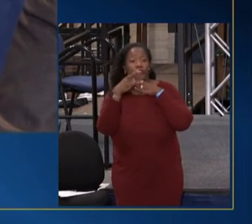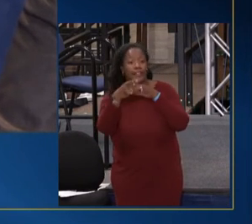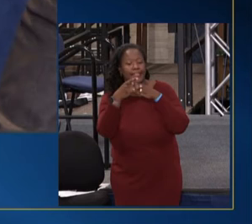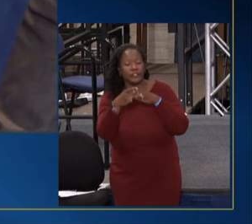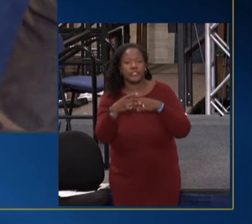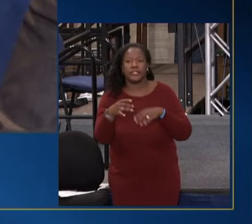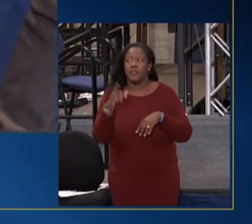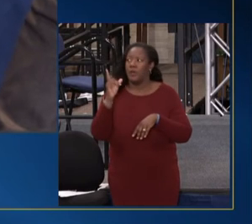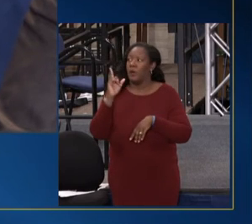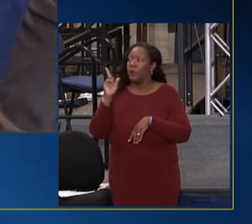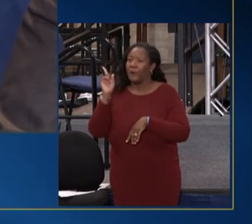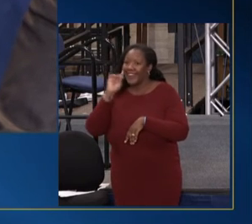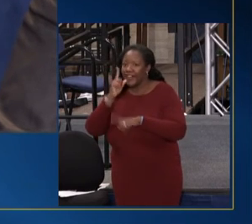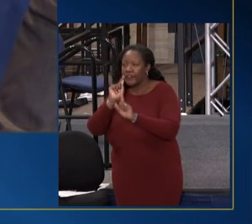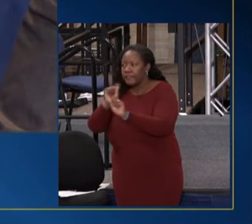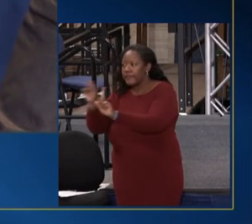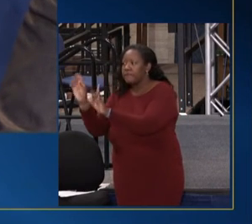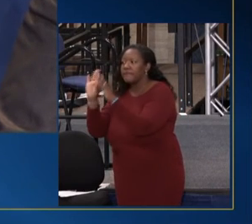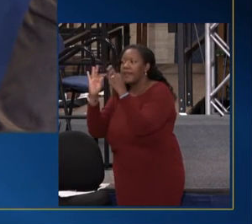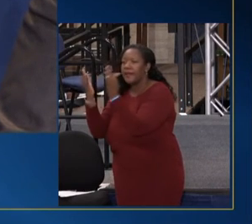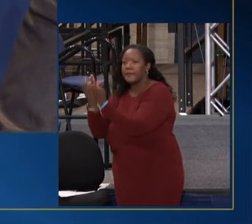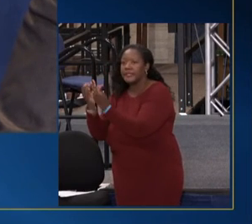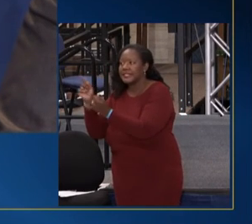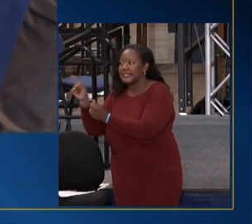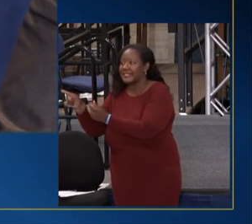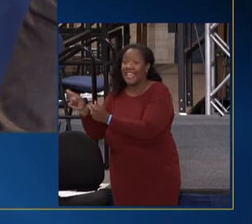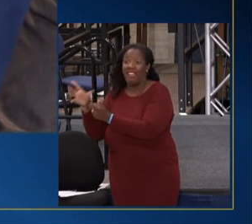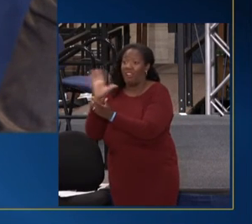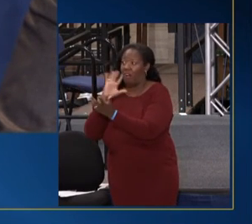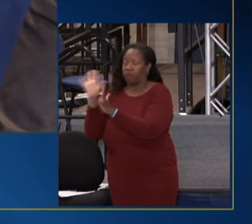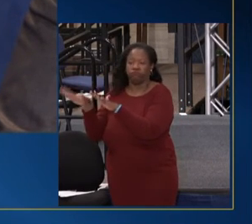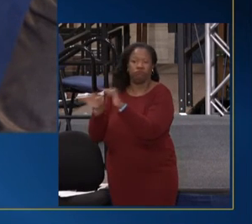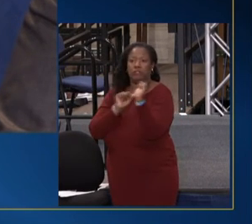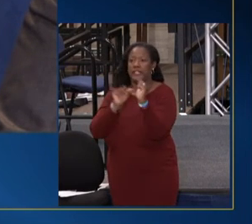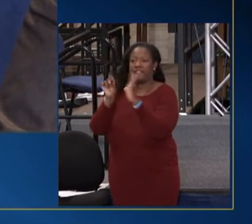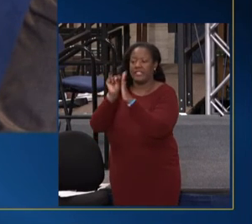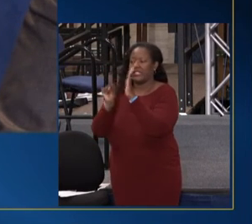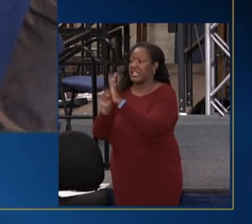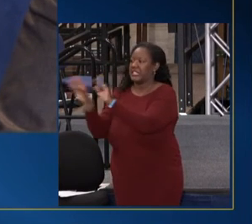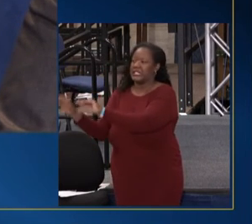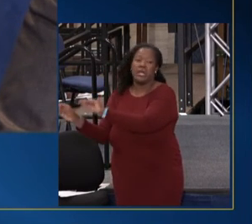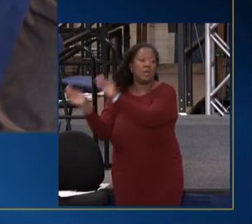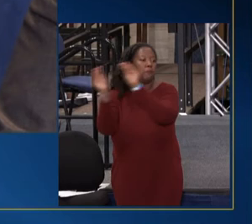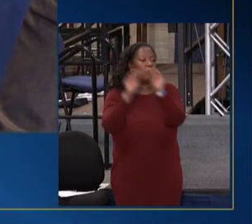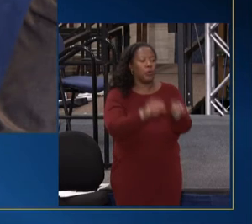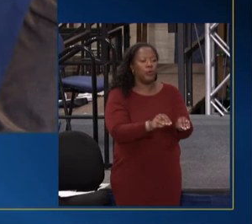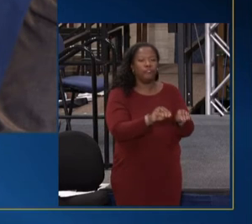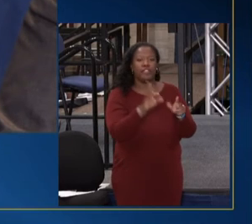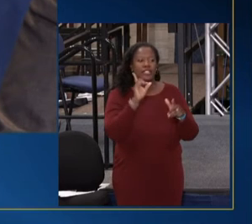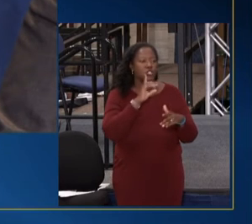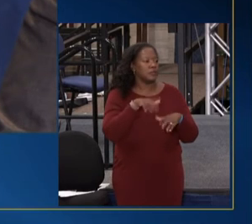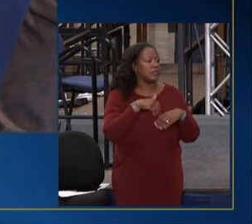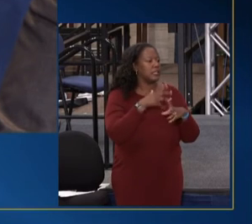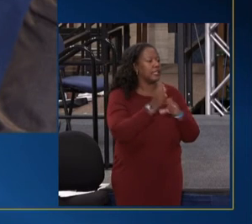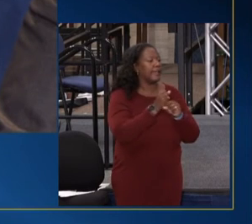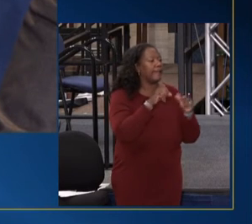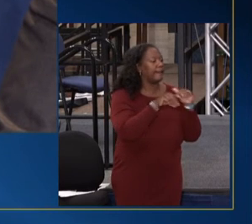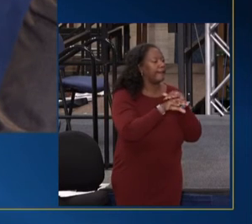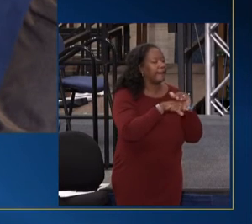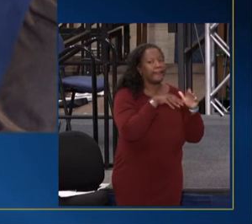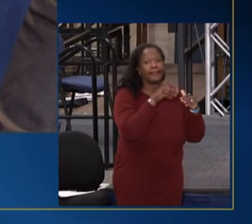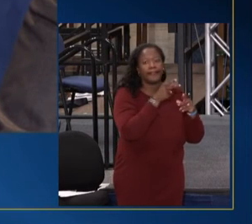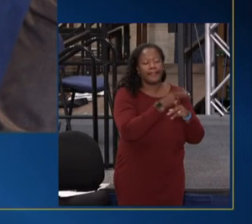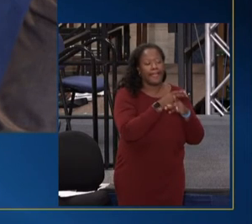from families across the country that are moving states, that are figuring out how to cross state lines to get care. I'm thinking